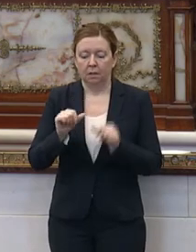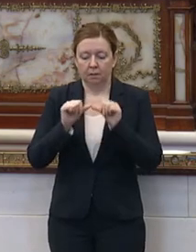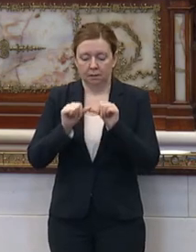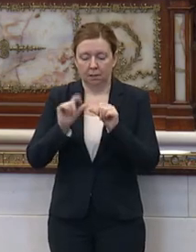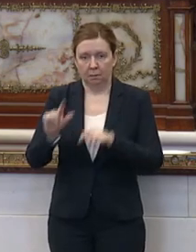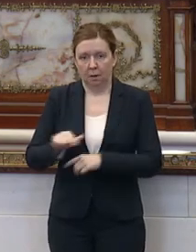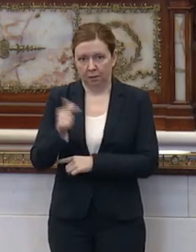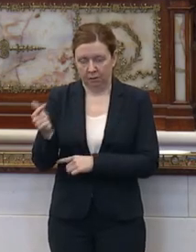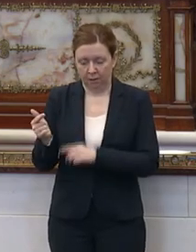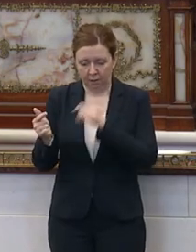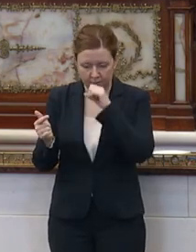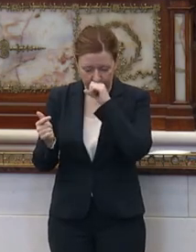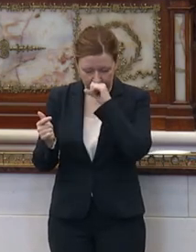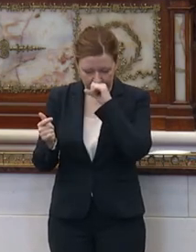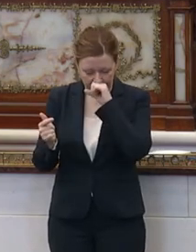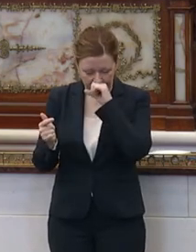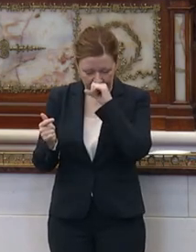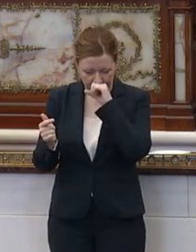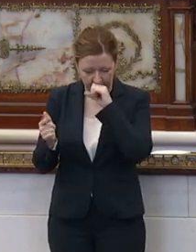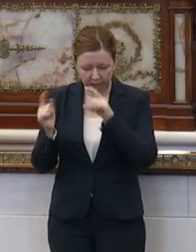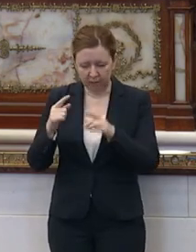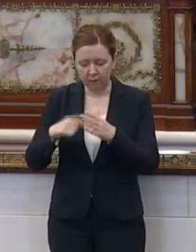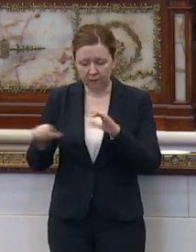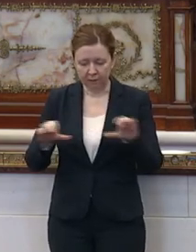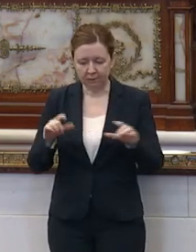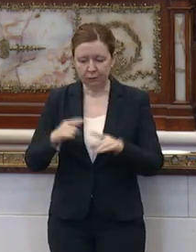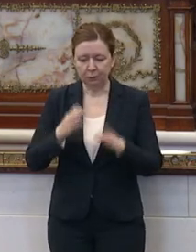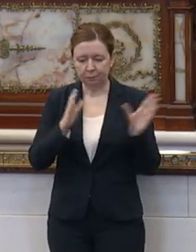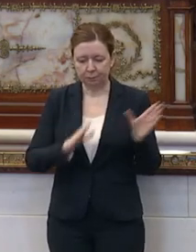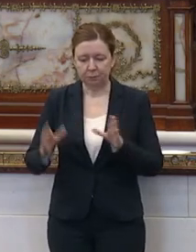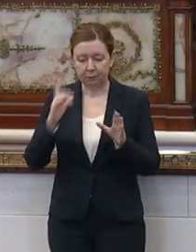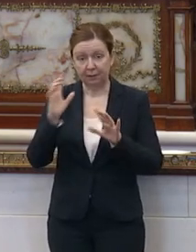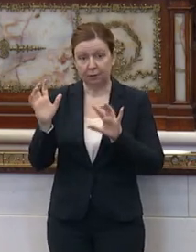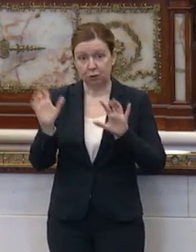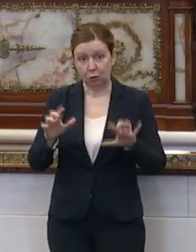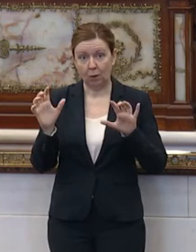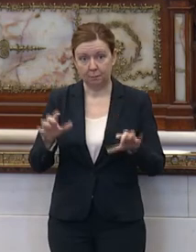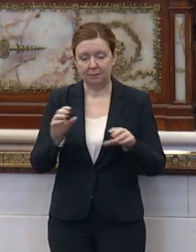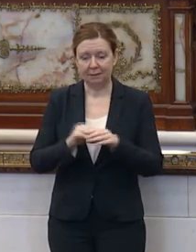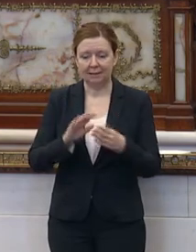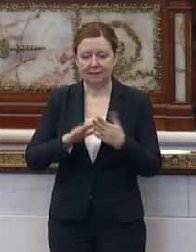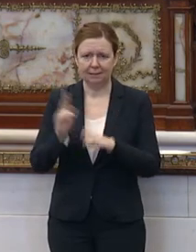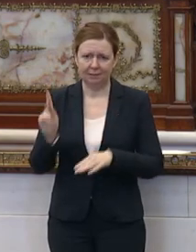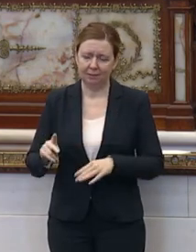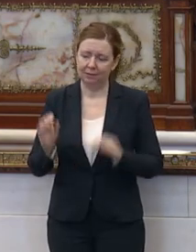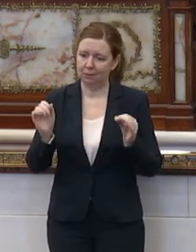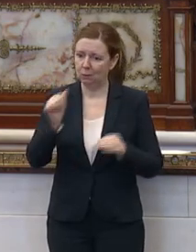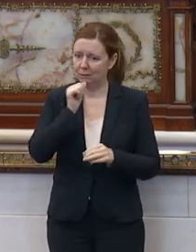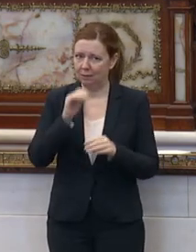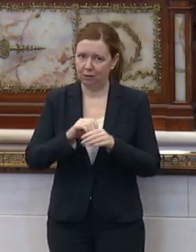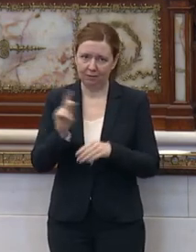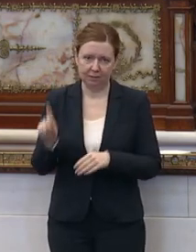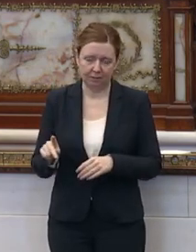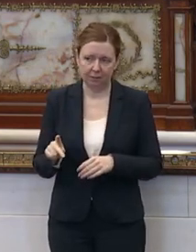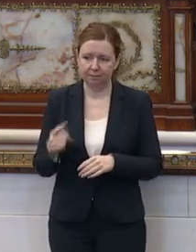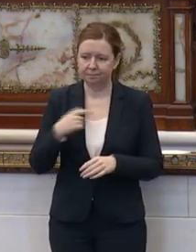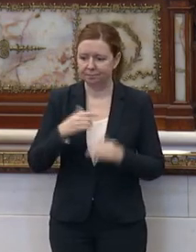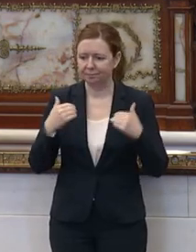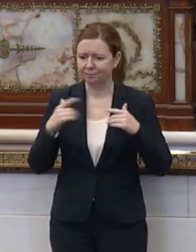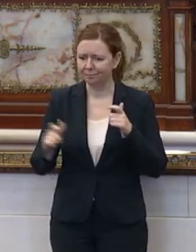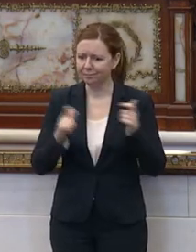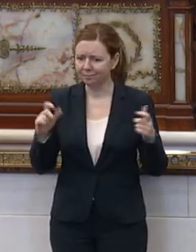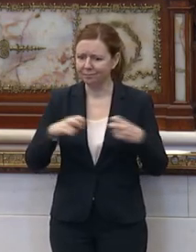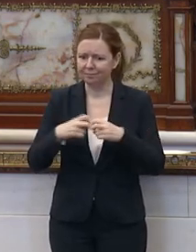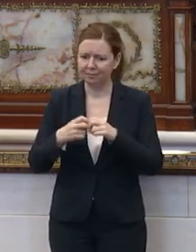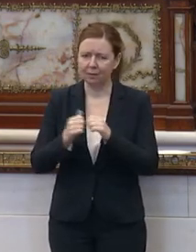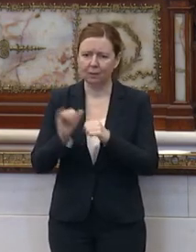sustainable alternatives to what we do to prepare for storms in the city of Philadelphia. It's no secret that in Philadelphia we have huge